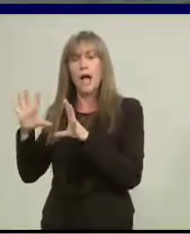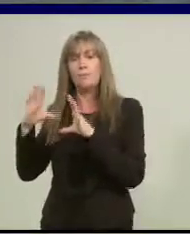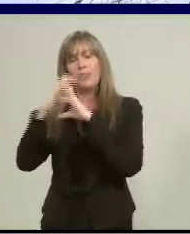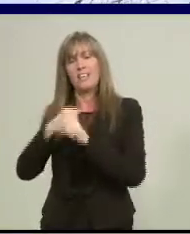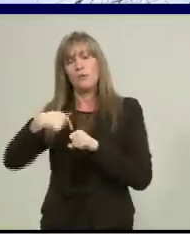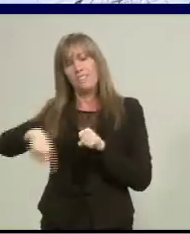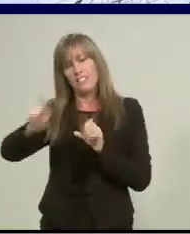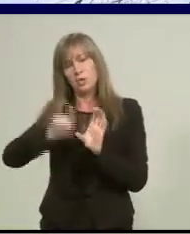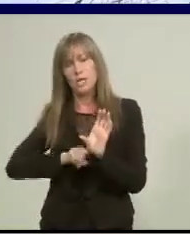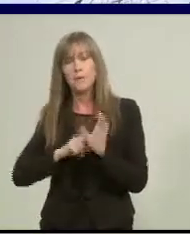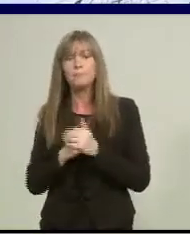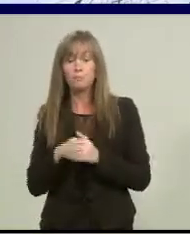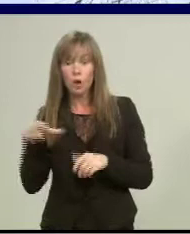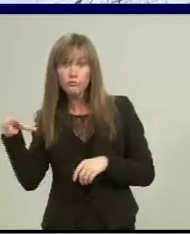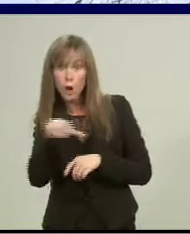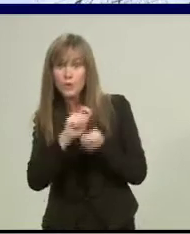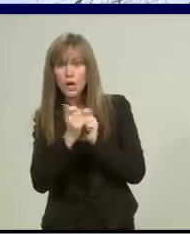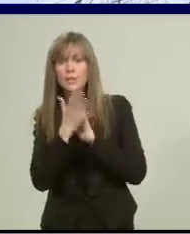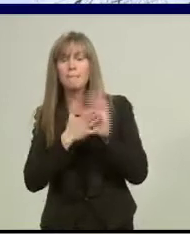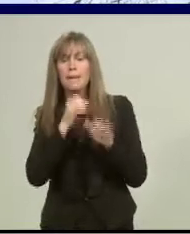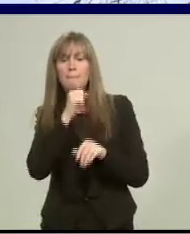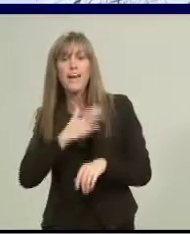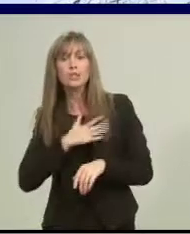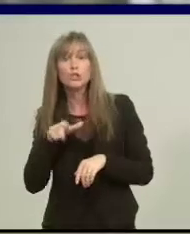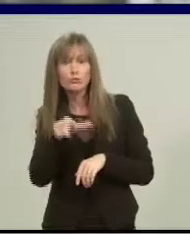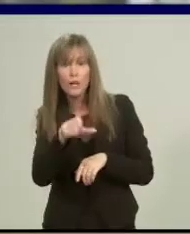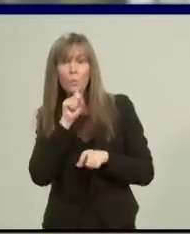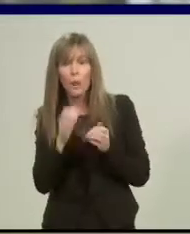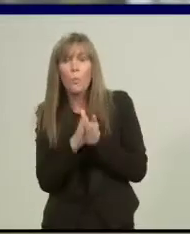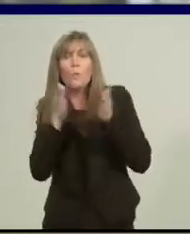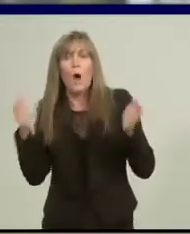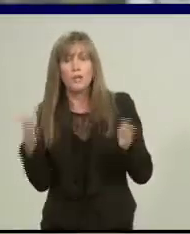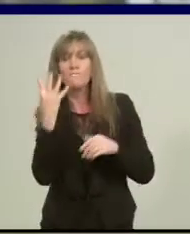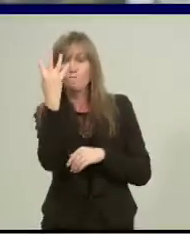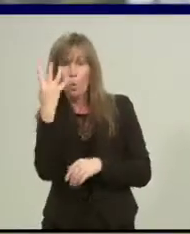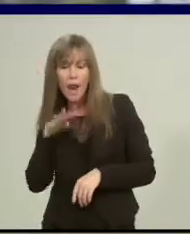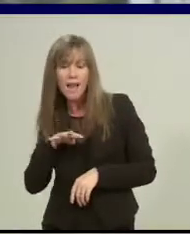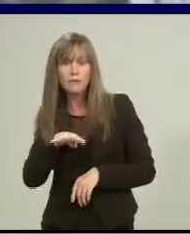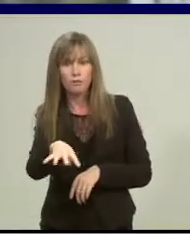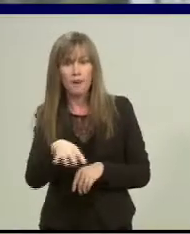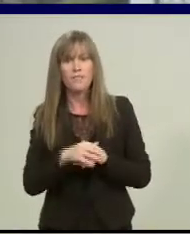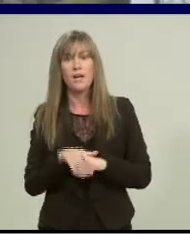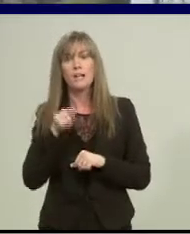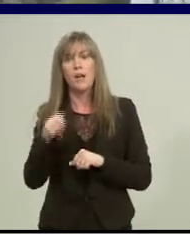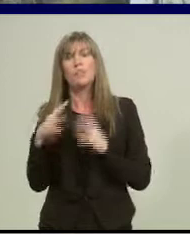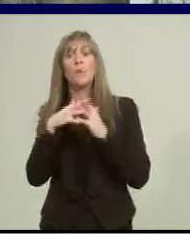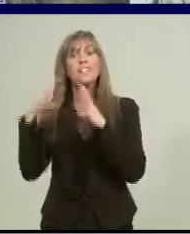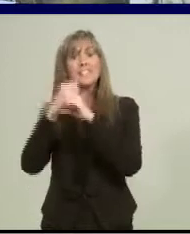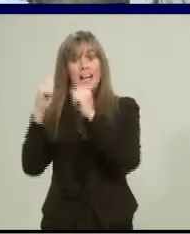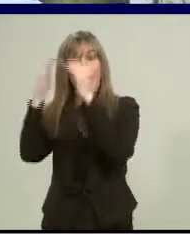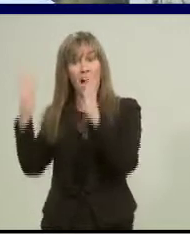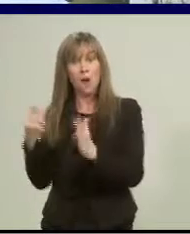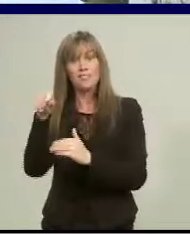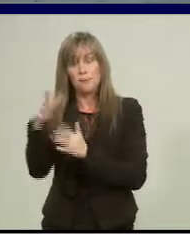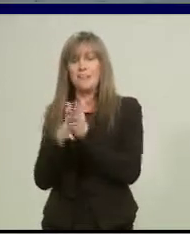year. Roading changes will see Manchester Street widen to fit 4 lanes of traffic. West End House will need to be demolished in the